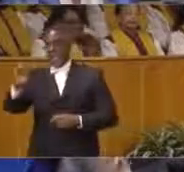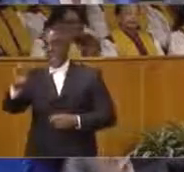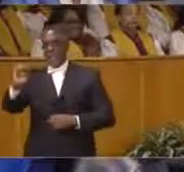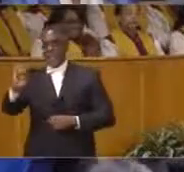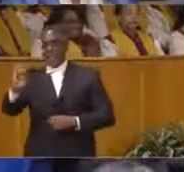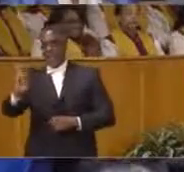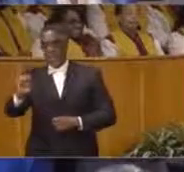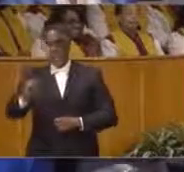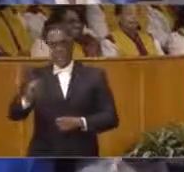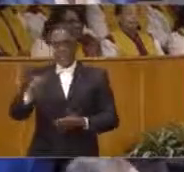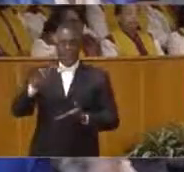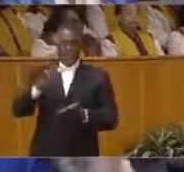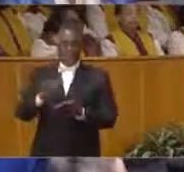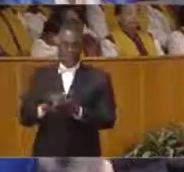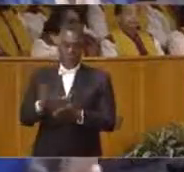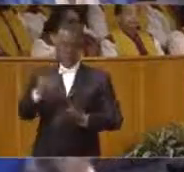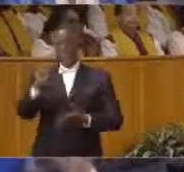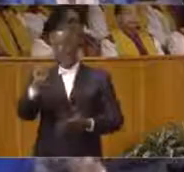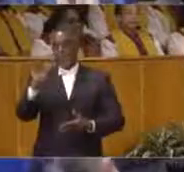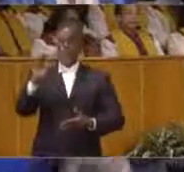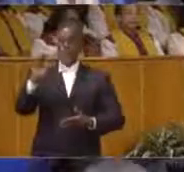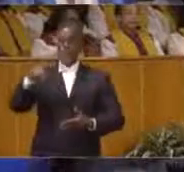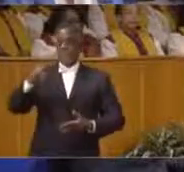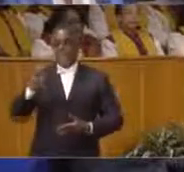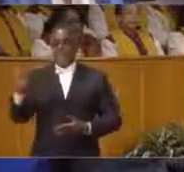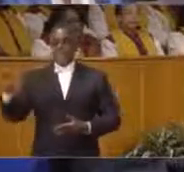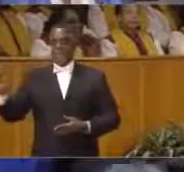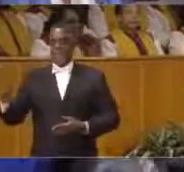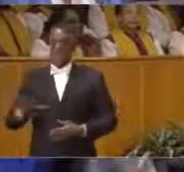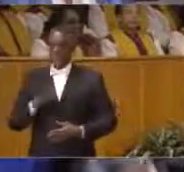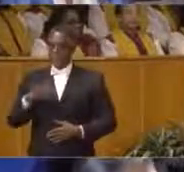And Kevin, that was called frappe.